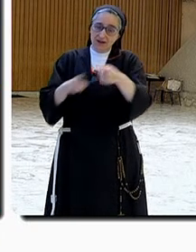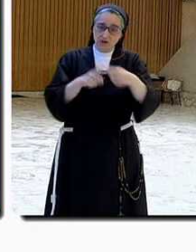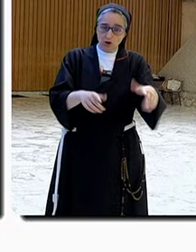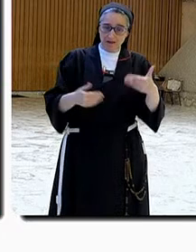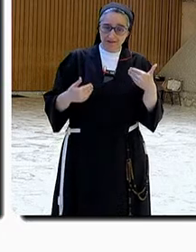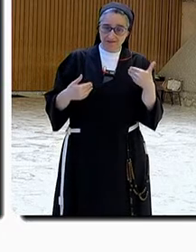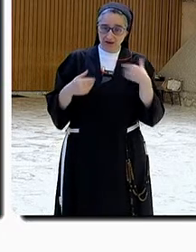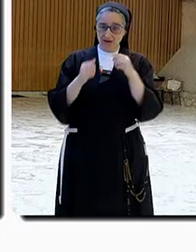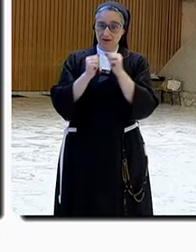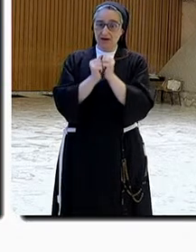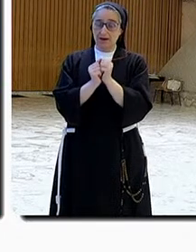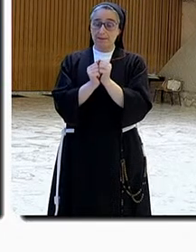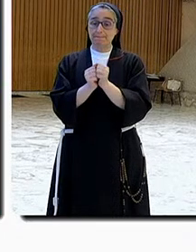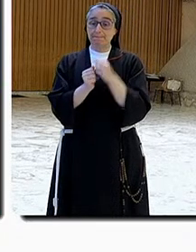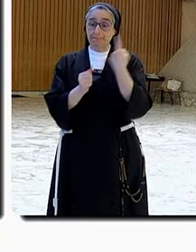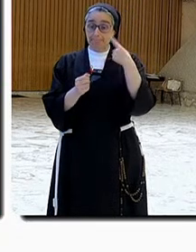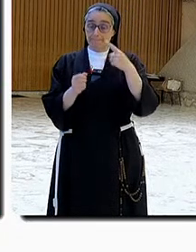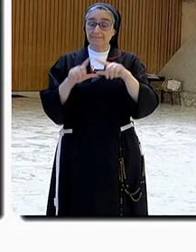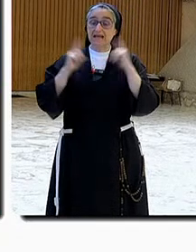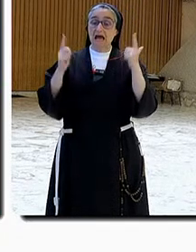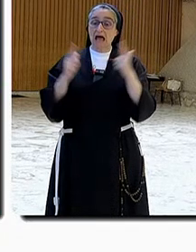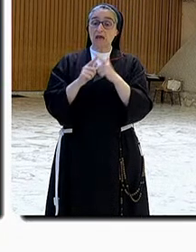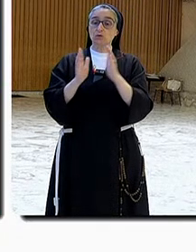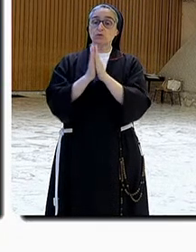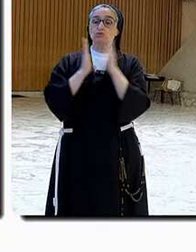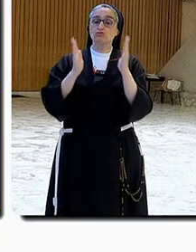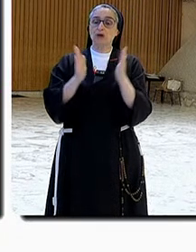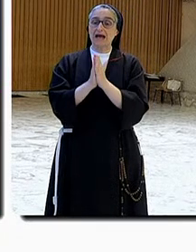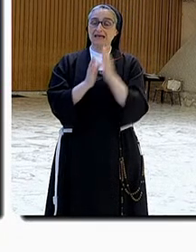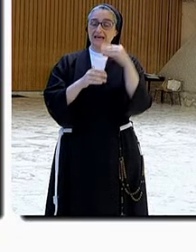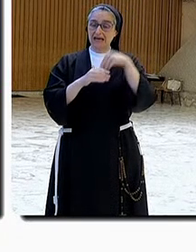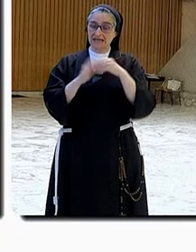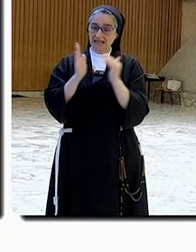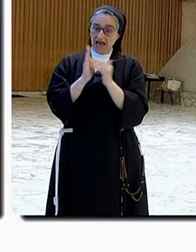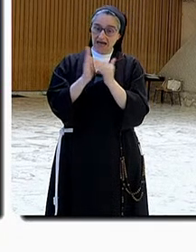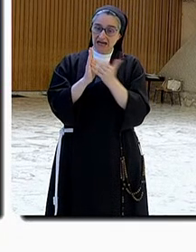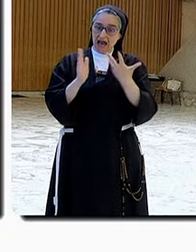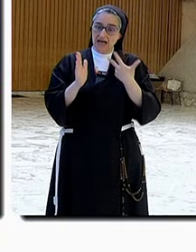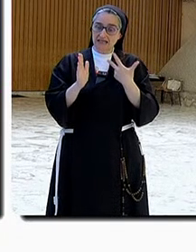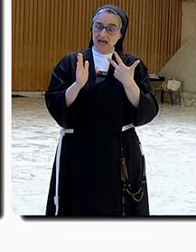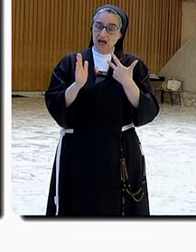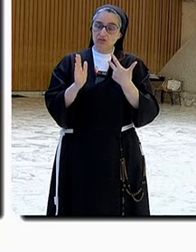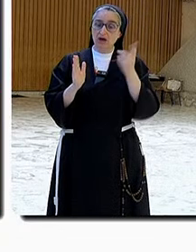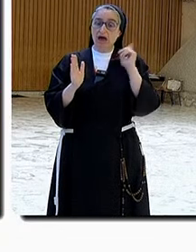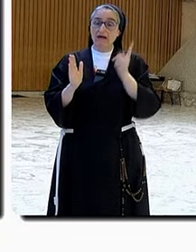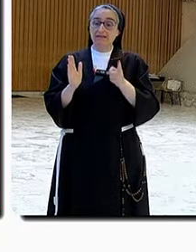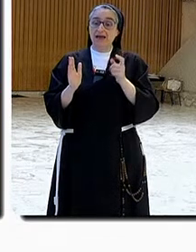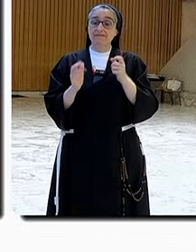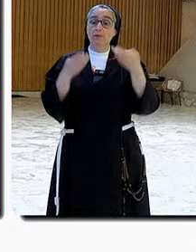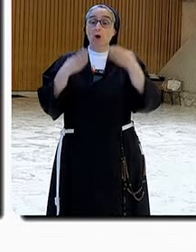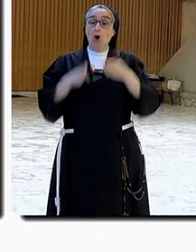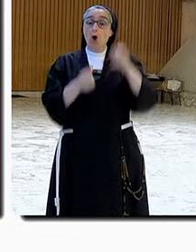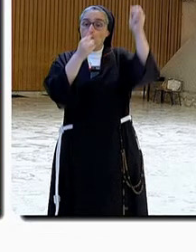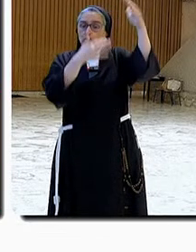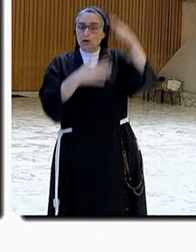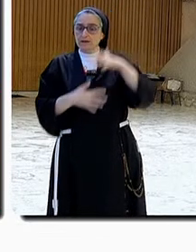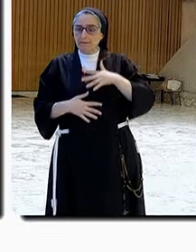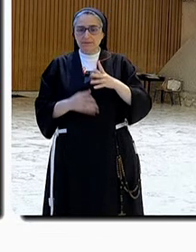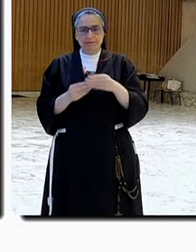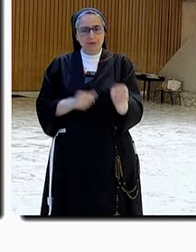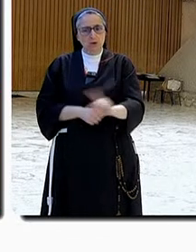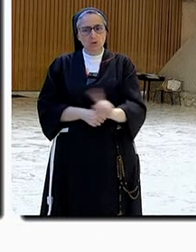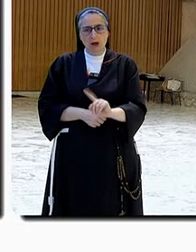Life not only offers new directions in family spirituality, but it also gives rise to a radical new approach to family ministry. In Divine